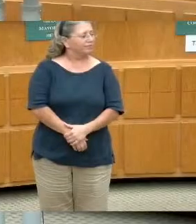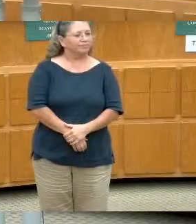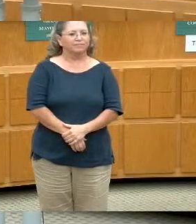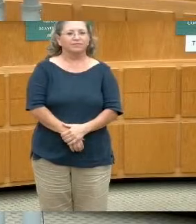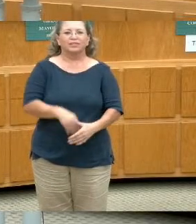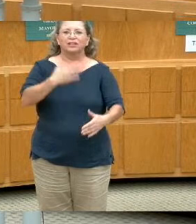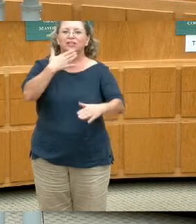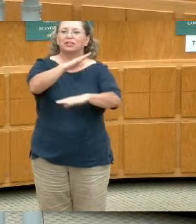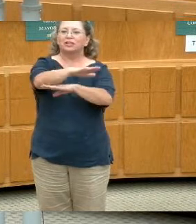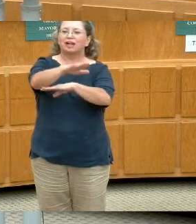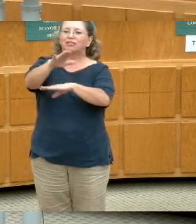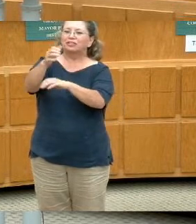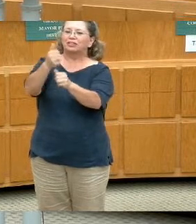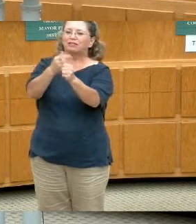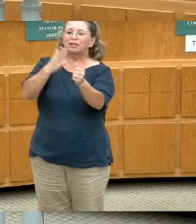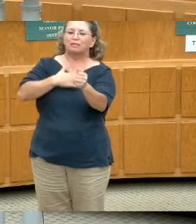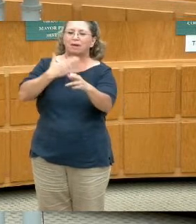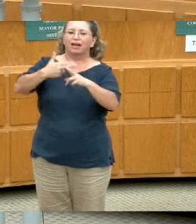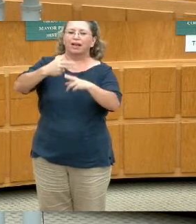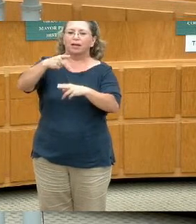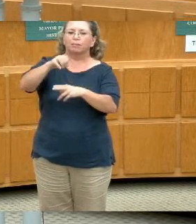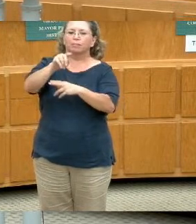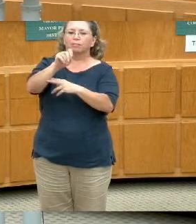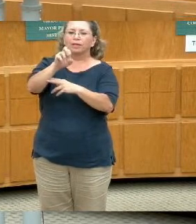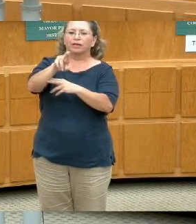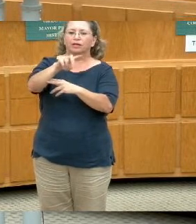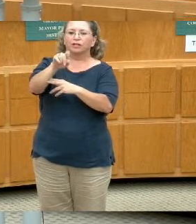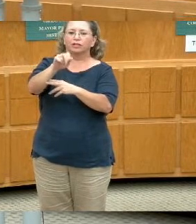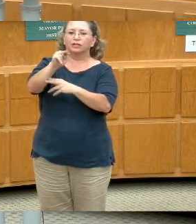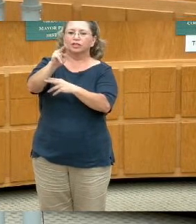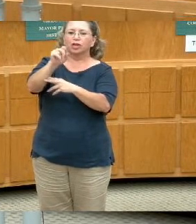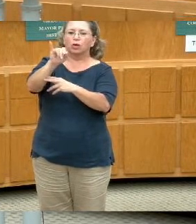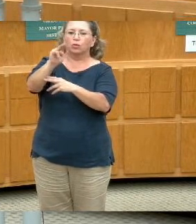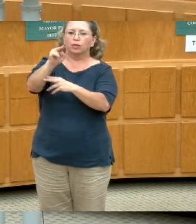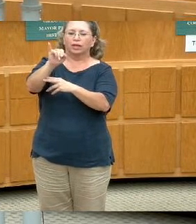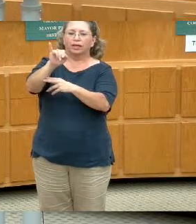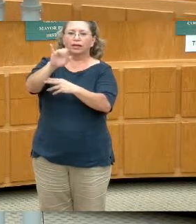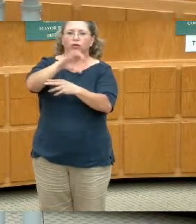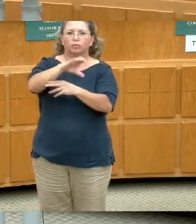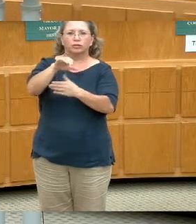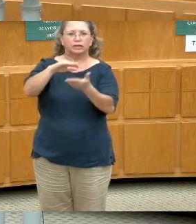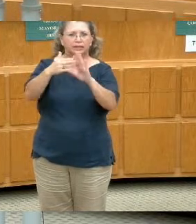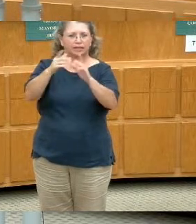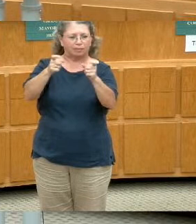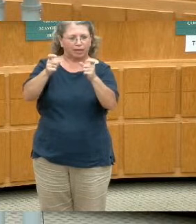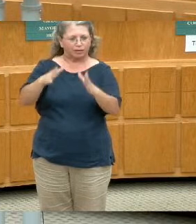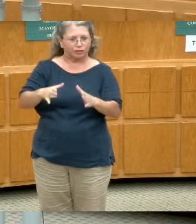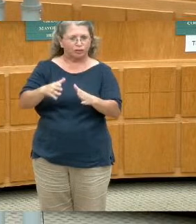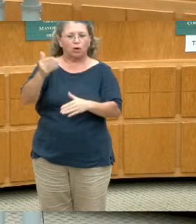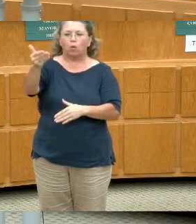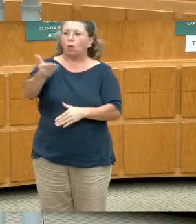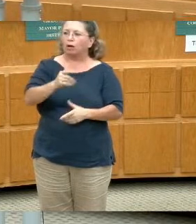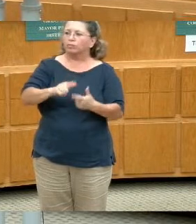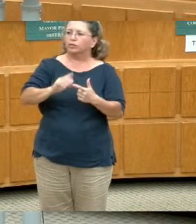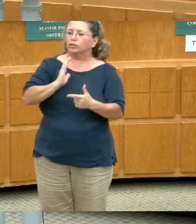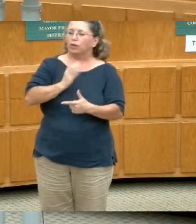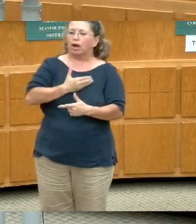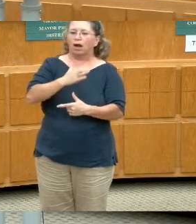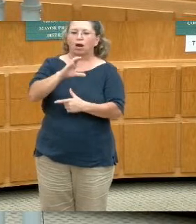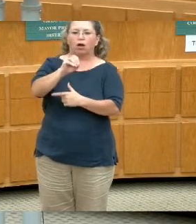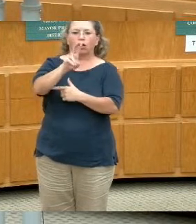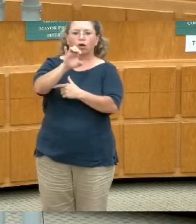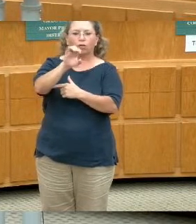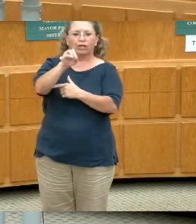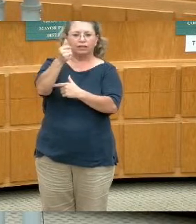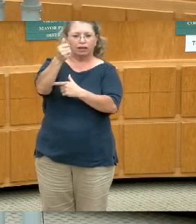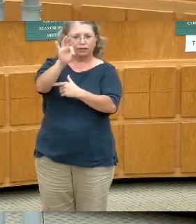Okay, good afternoon, everybody. My name is Peter Zanoni. I'm Corpus Christi City Manager, and we want to welcome you to our COVID-19